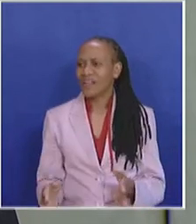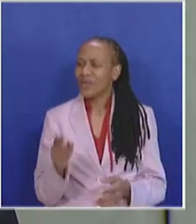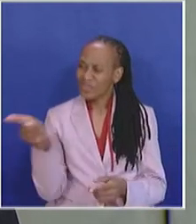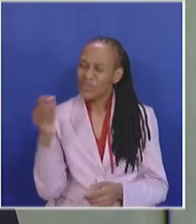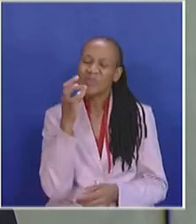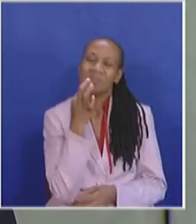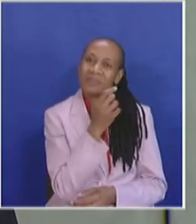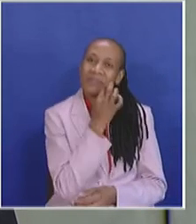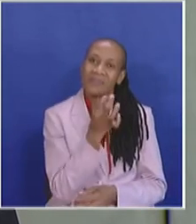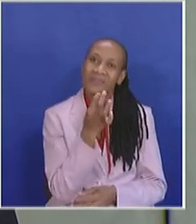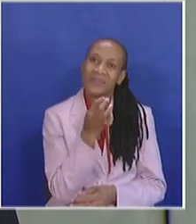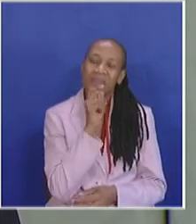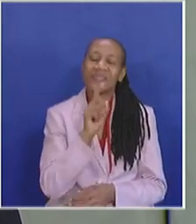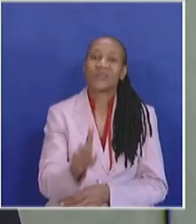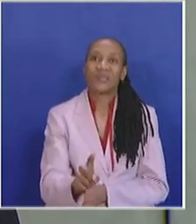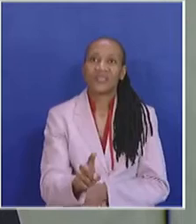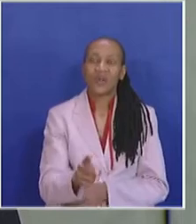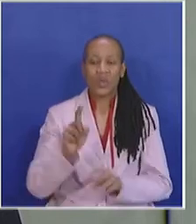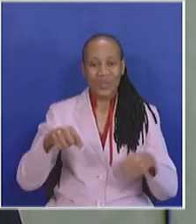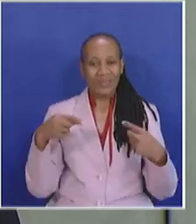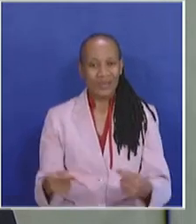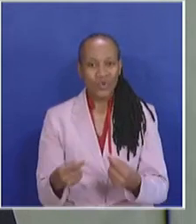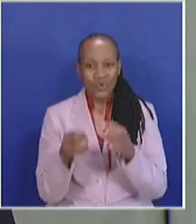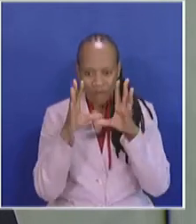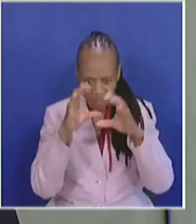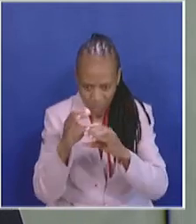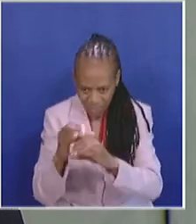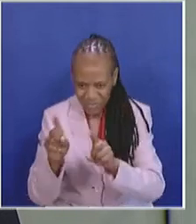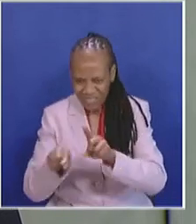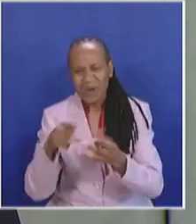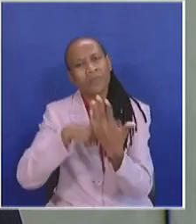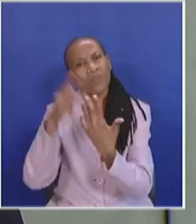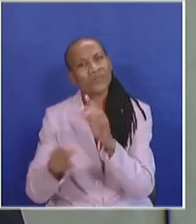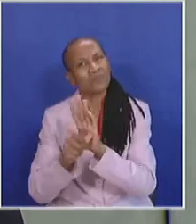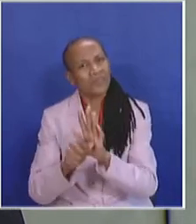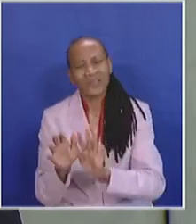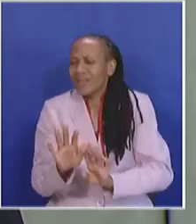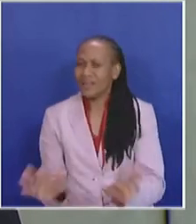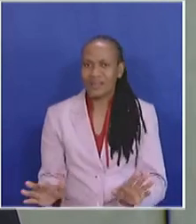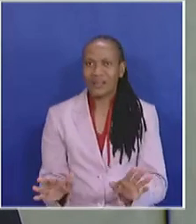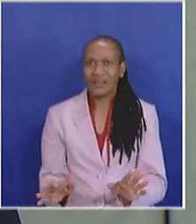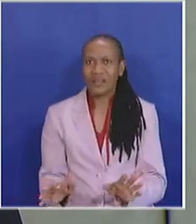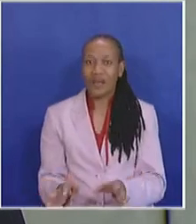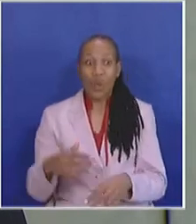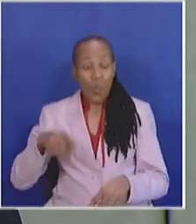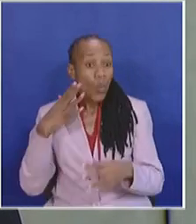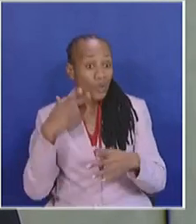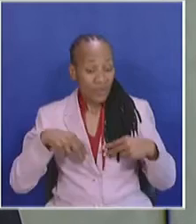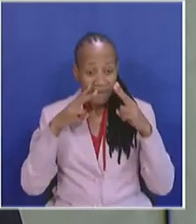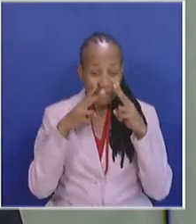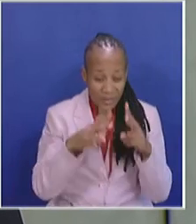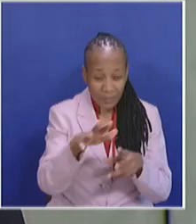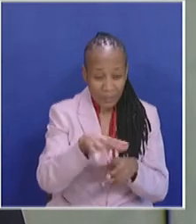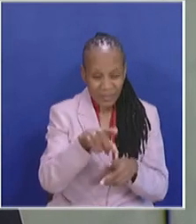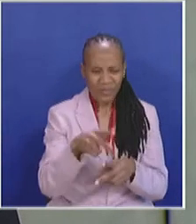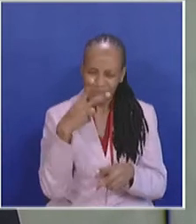the effects of acid mine drainage on the water table as a whole. The stench that nauseated all of us, the millions